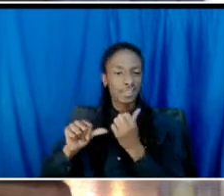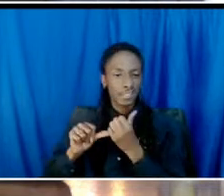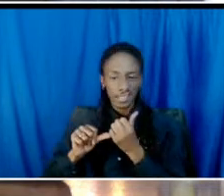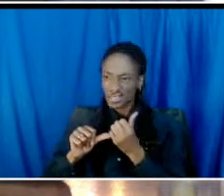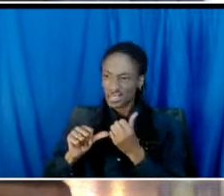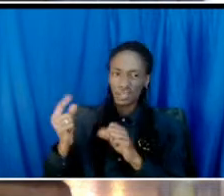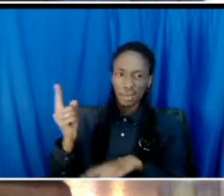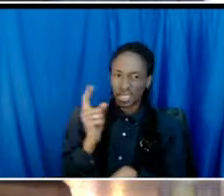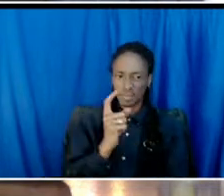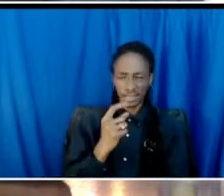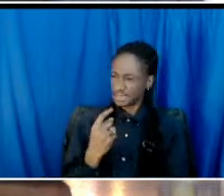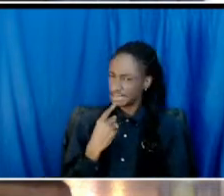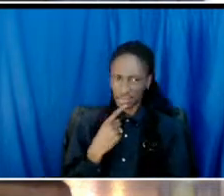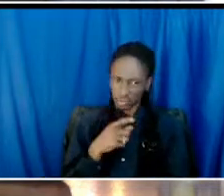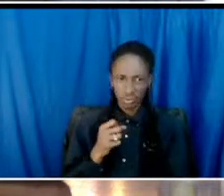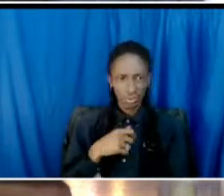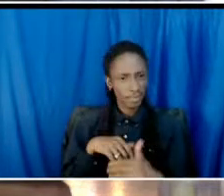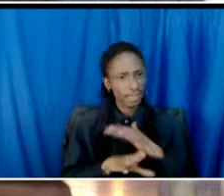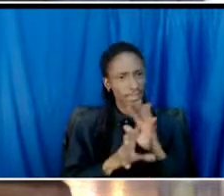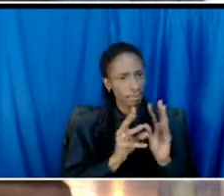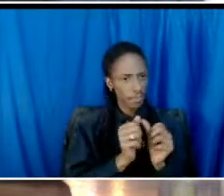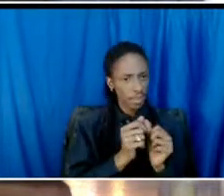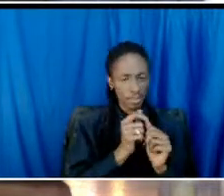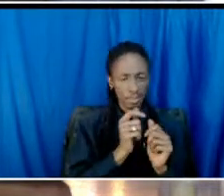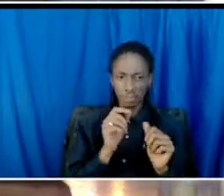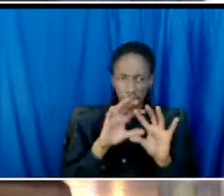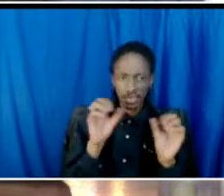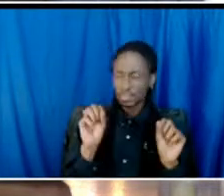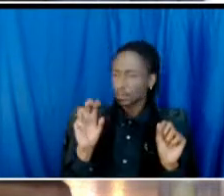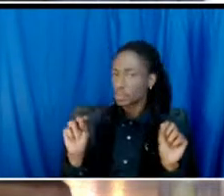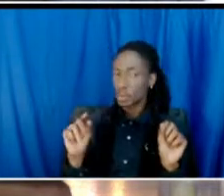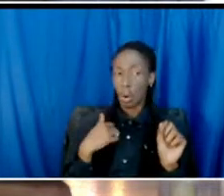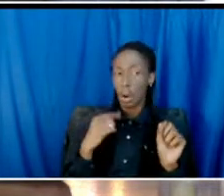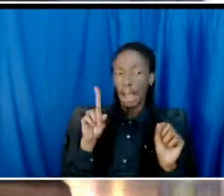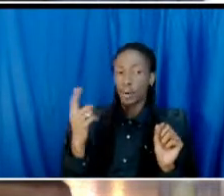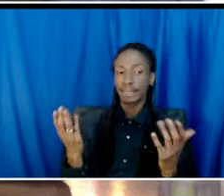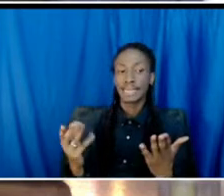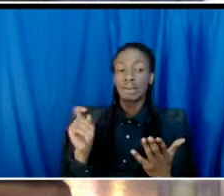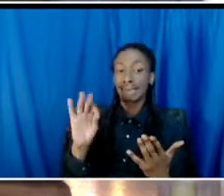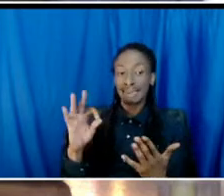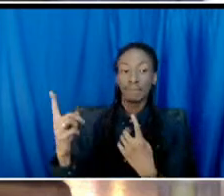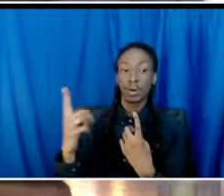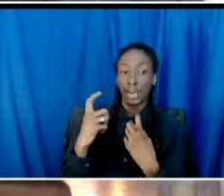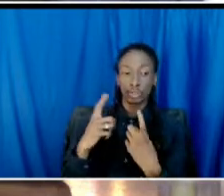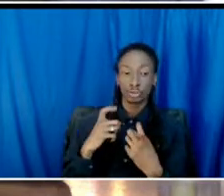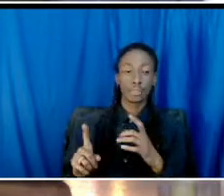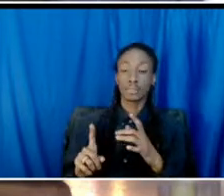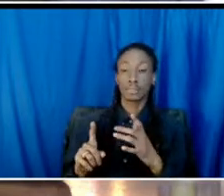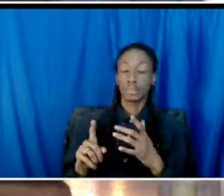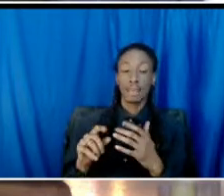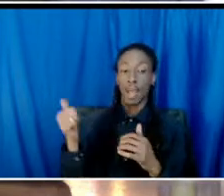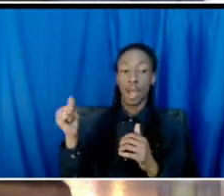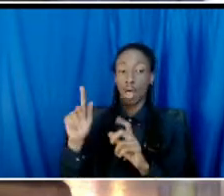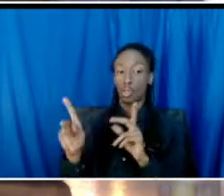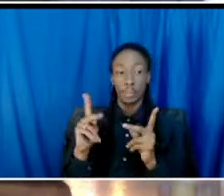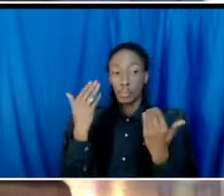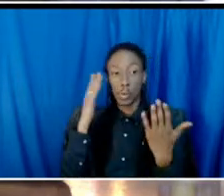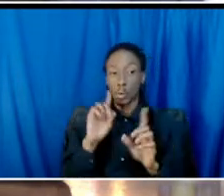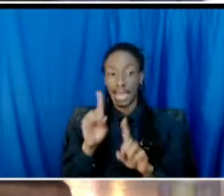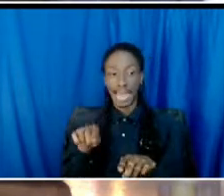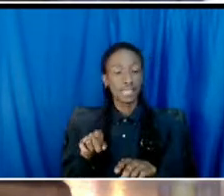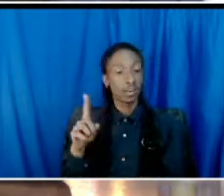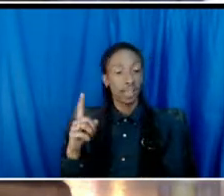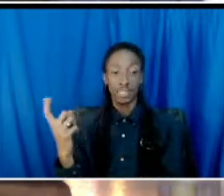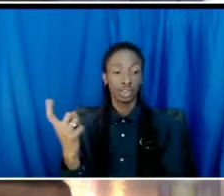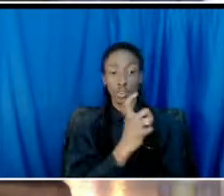meeting with the president? I said, no. I'm simply here in case questions come up that other people don't have the answer to. And she walked away